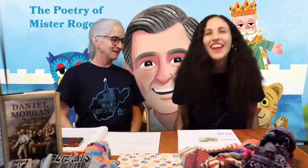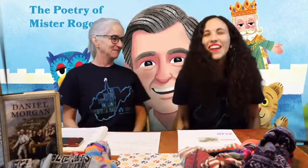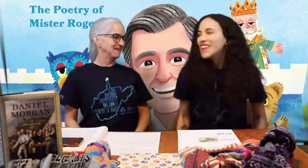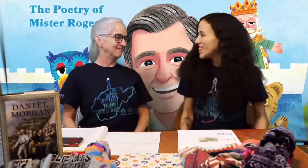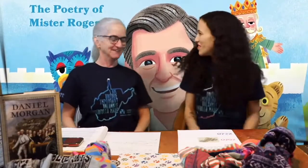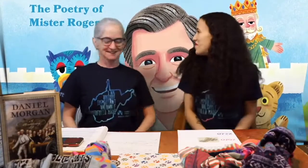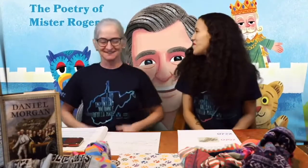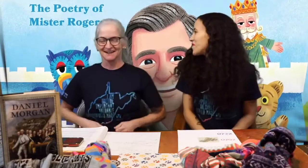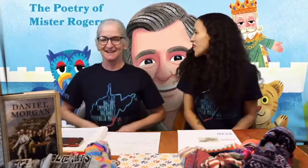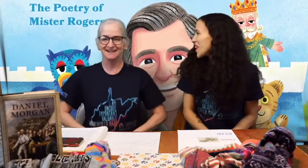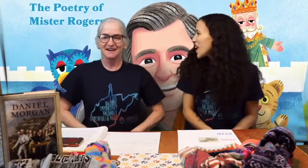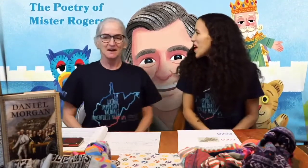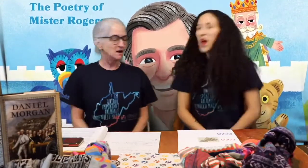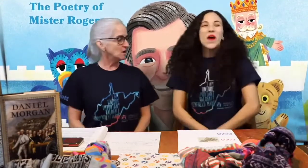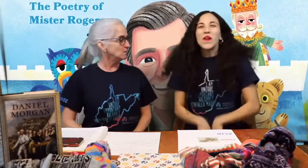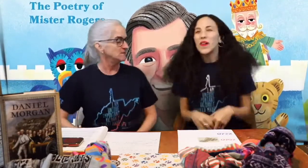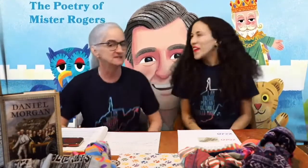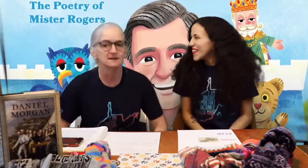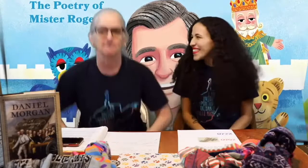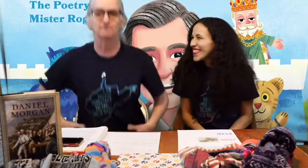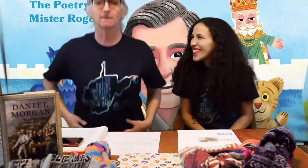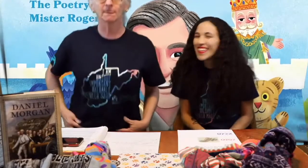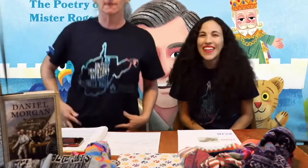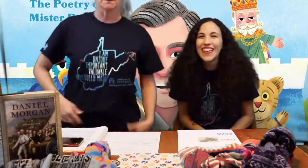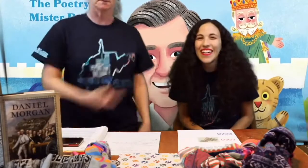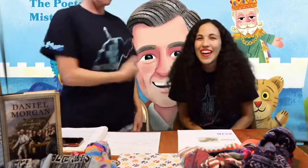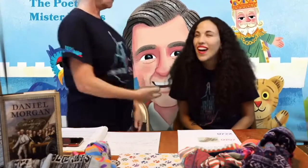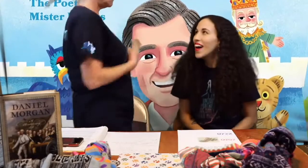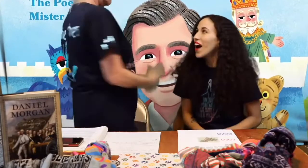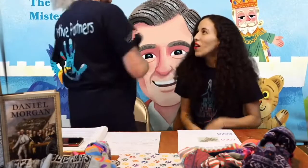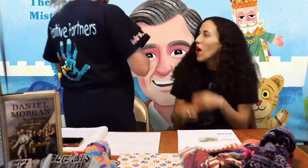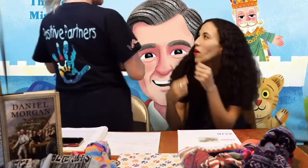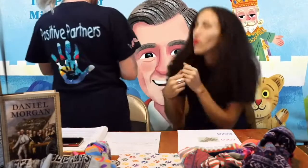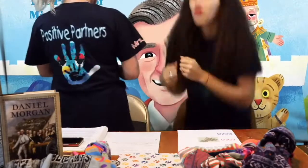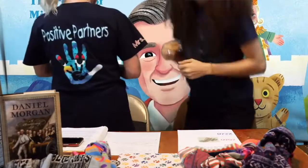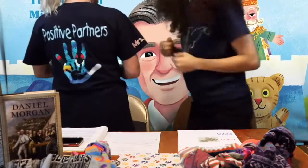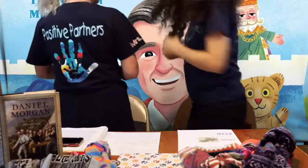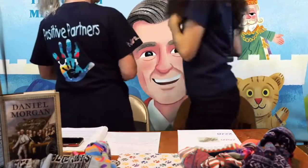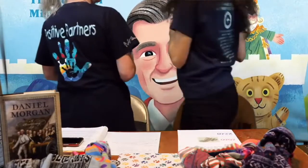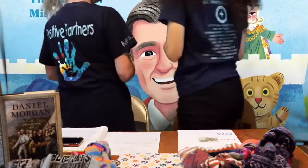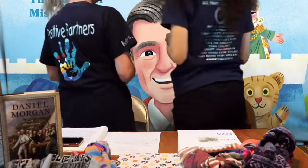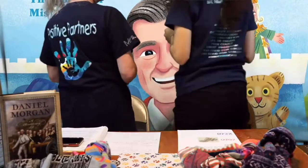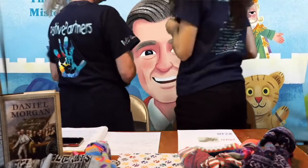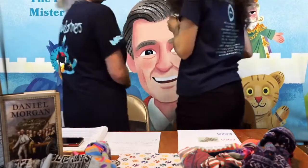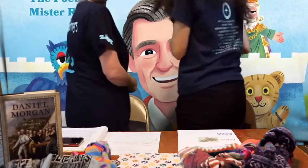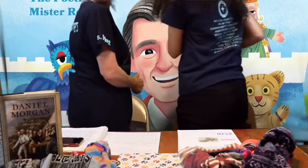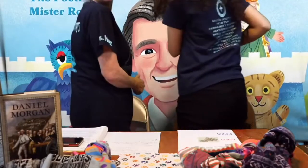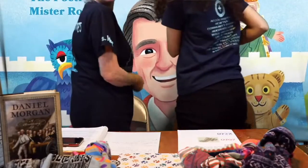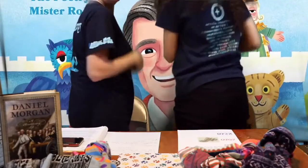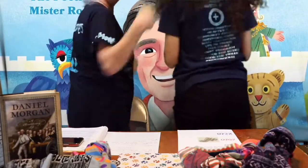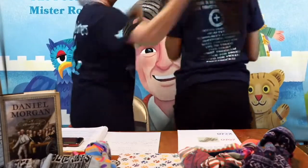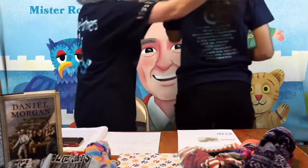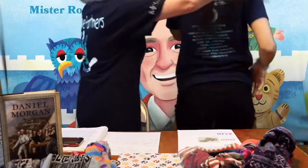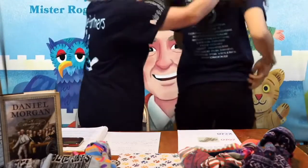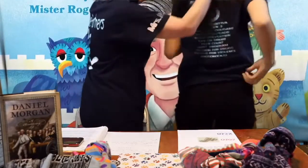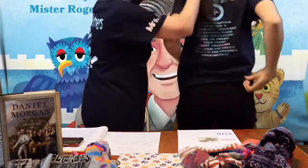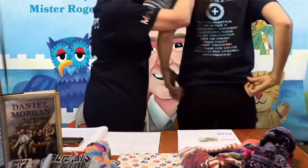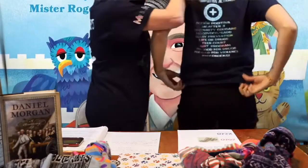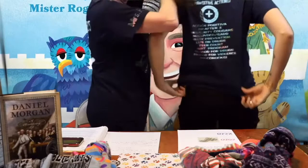I hope that works, right? Oh, let's do it. I don't know how this will fit. Can you see it?